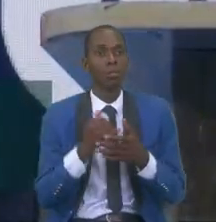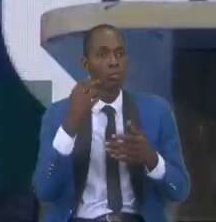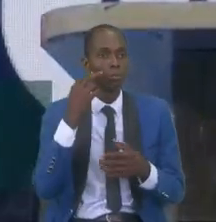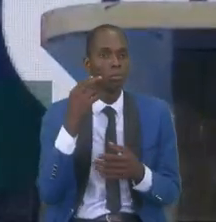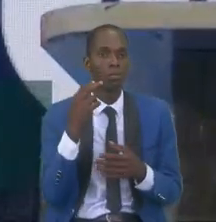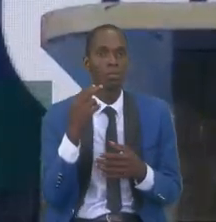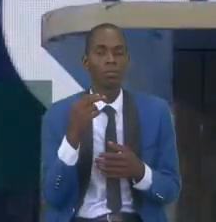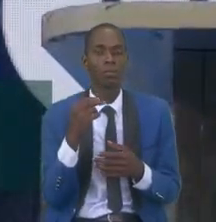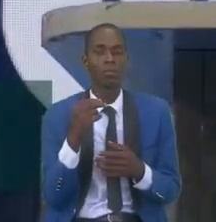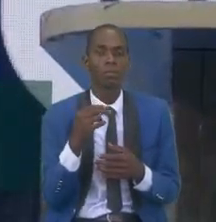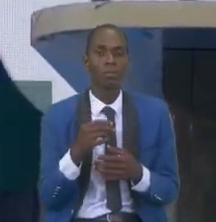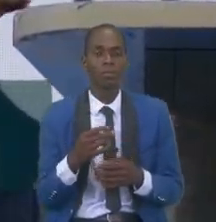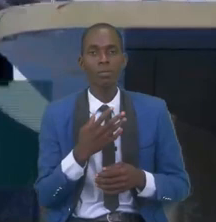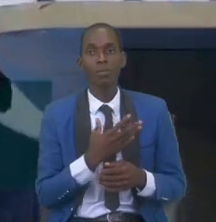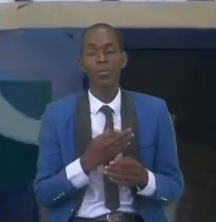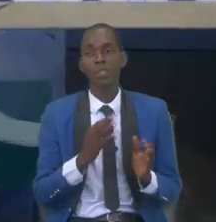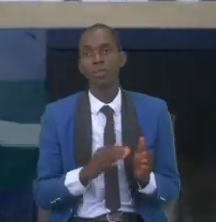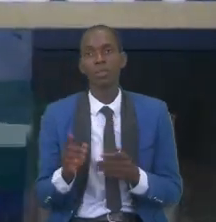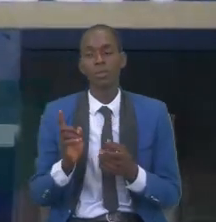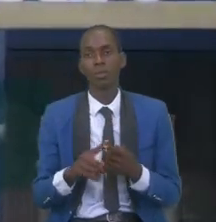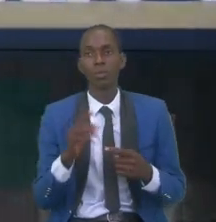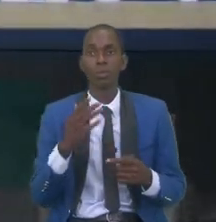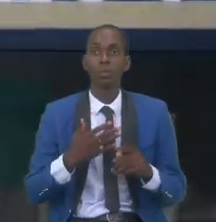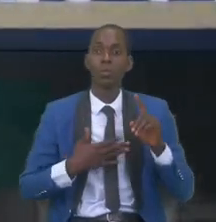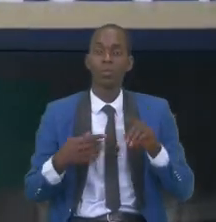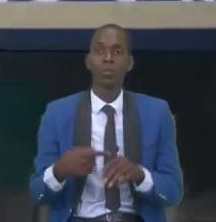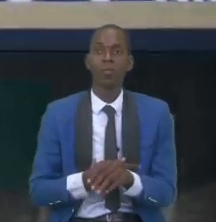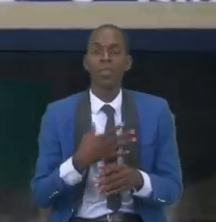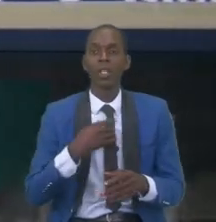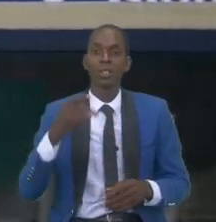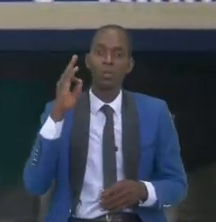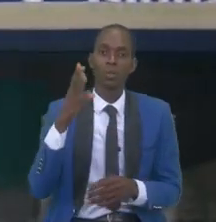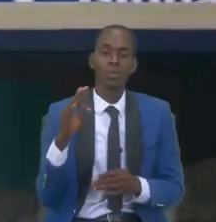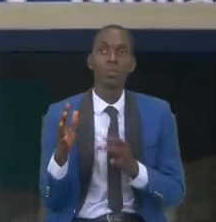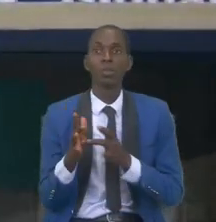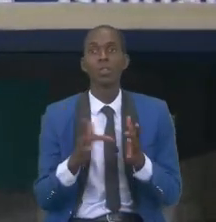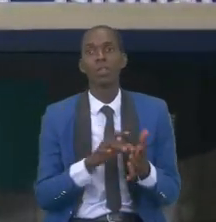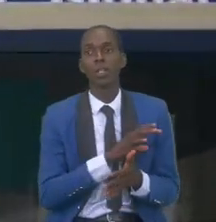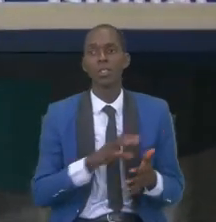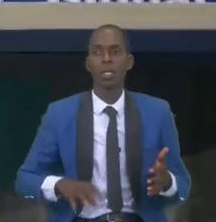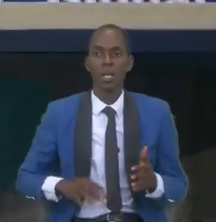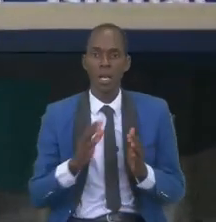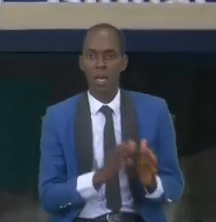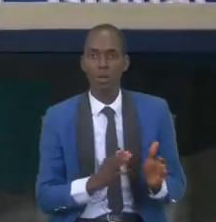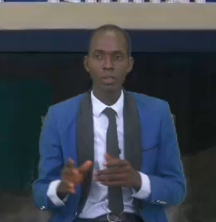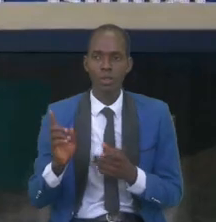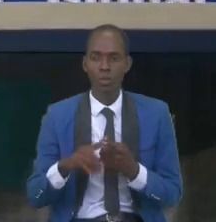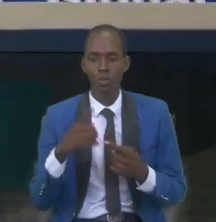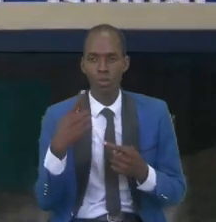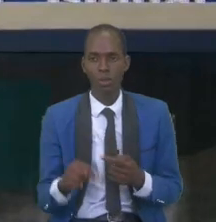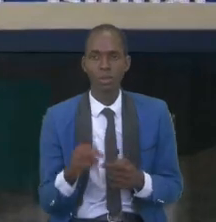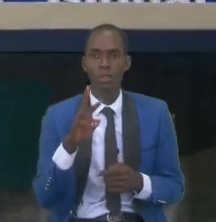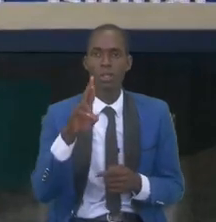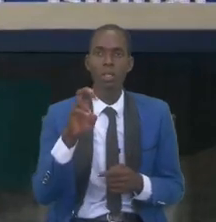to my gospel and the preaching of Jesus Christ, according to the revelation of